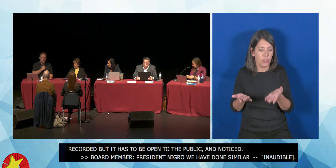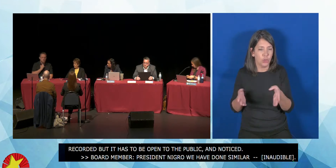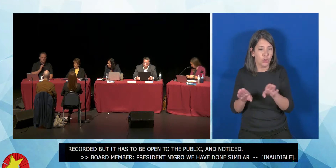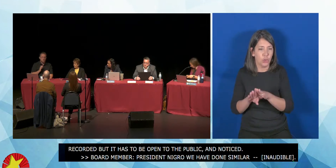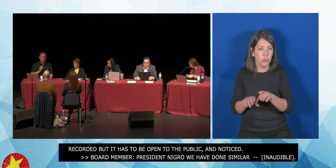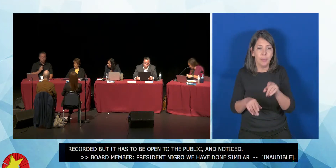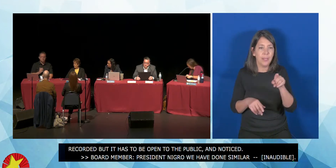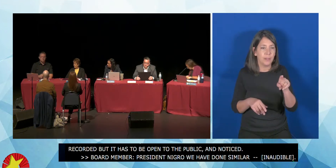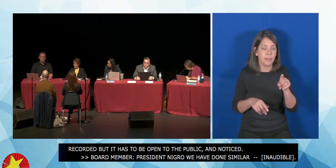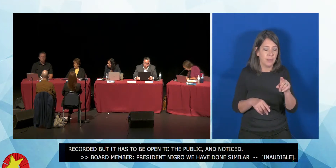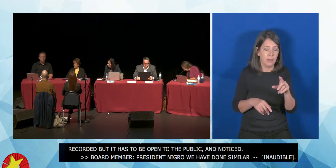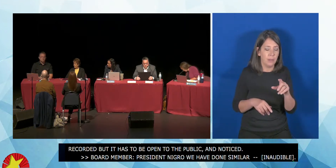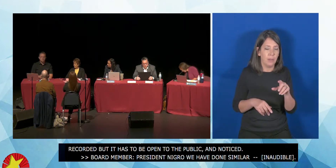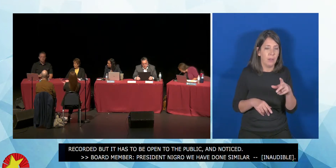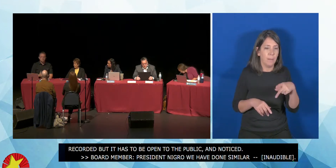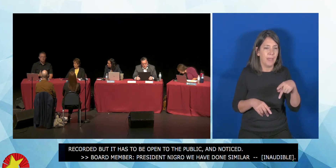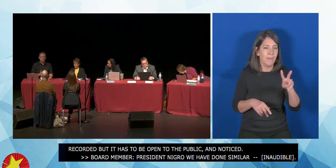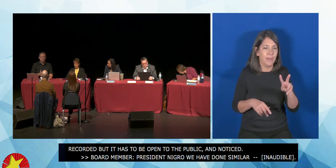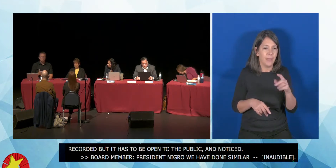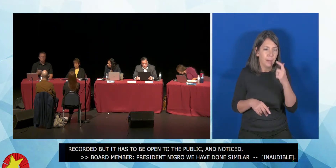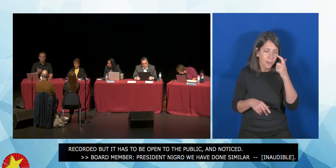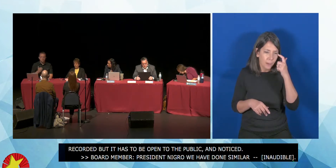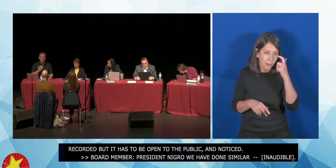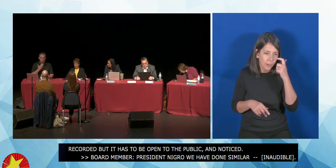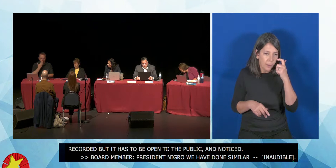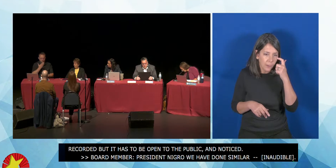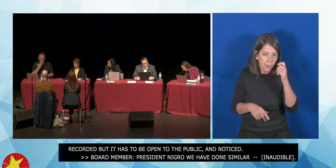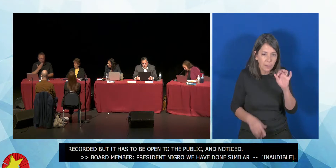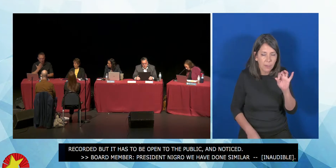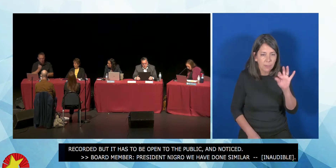sorry. Yes, PV?